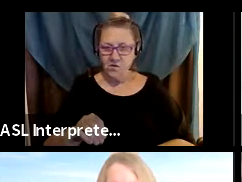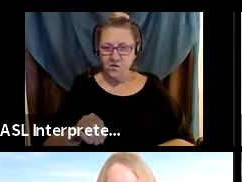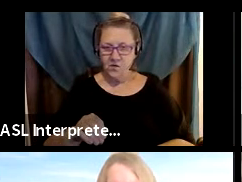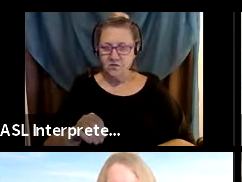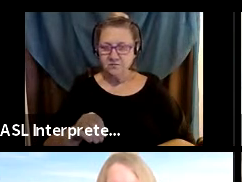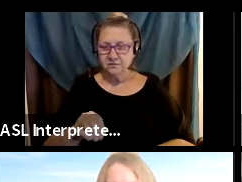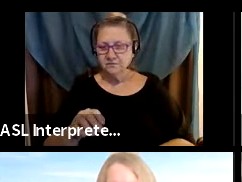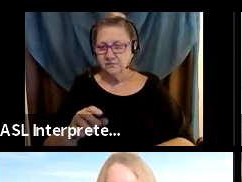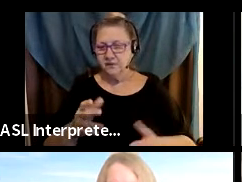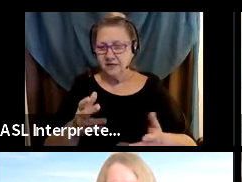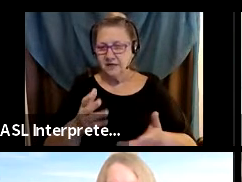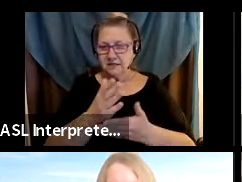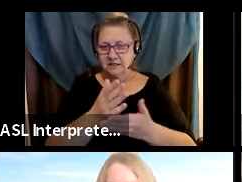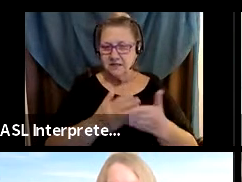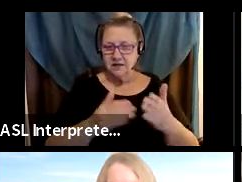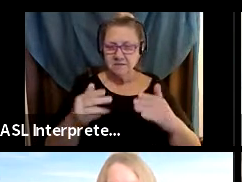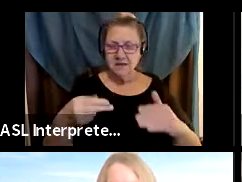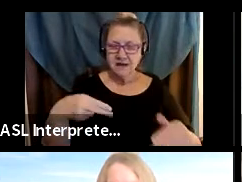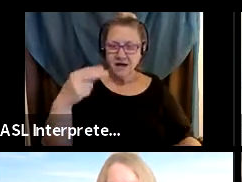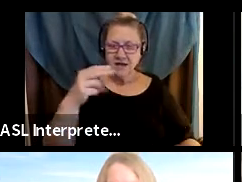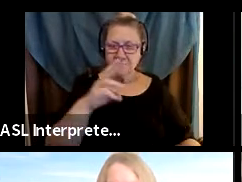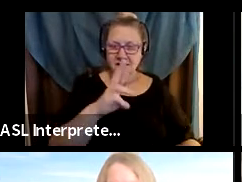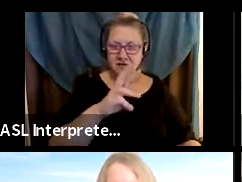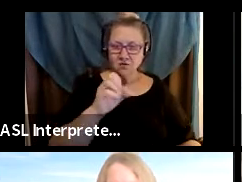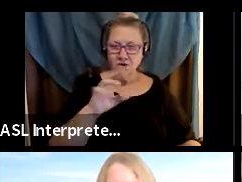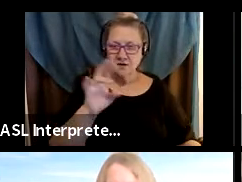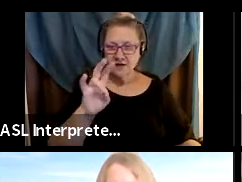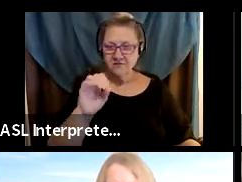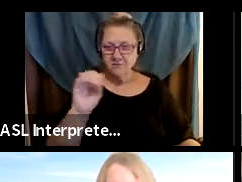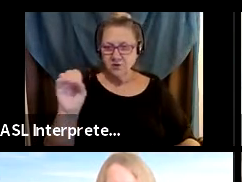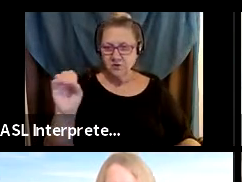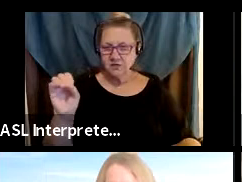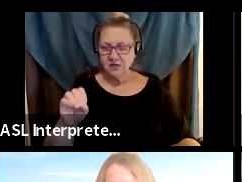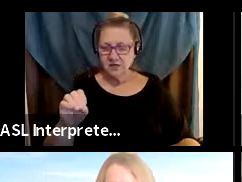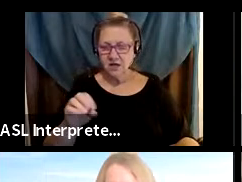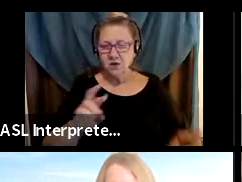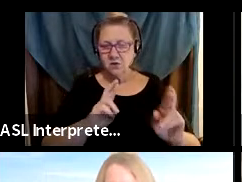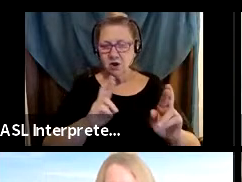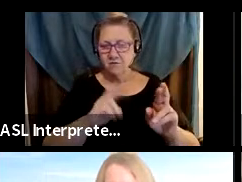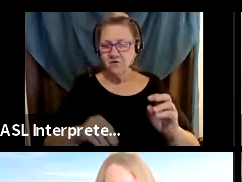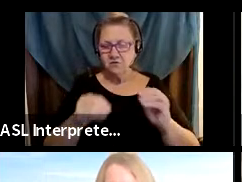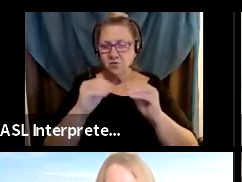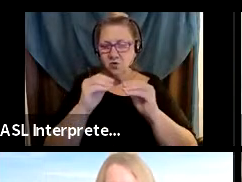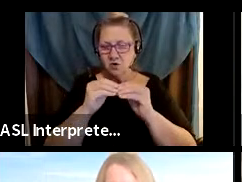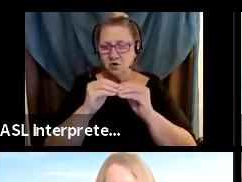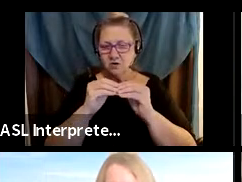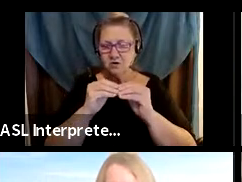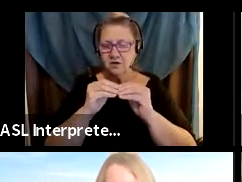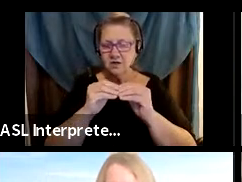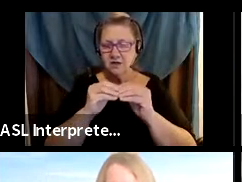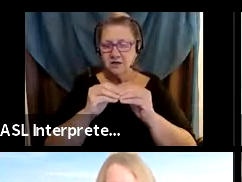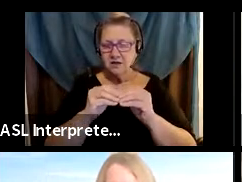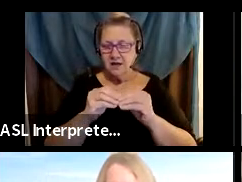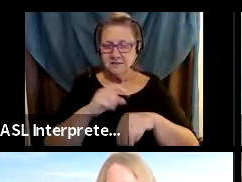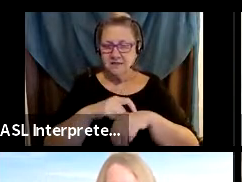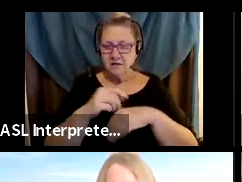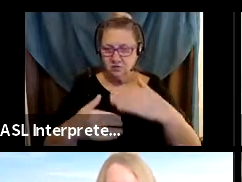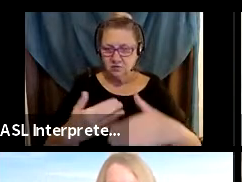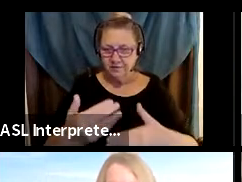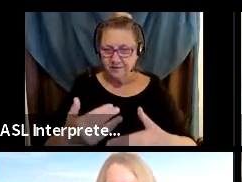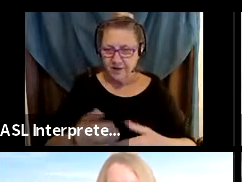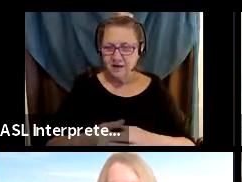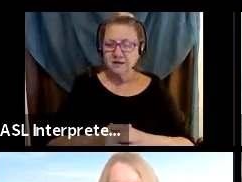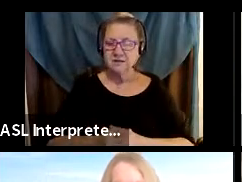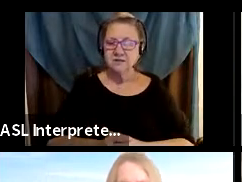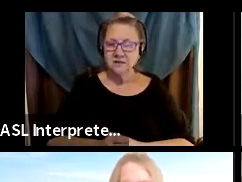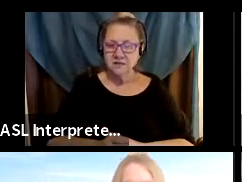high as 6 to 7%. And I think there was hope that it could be more moving forward as far as expanding. But I do think, as I also kind of just alluded